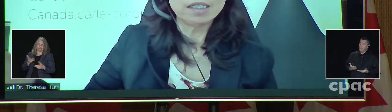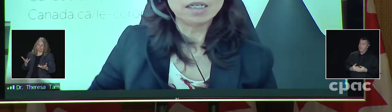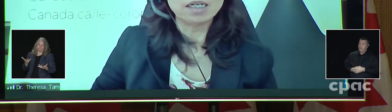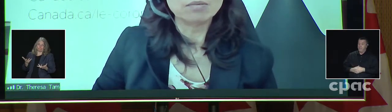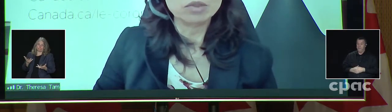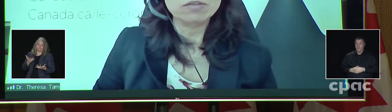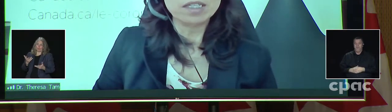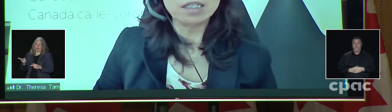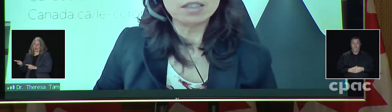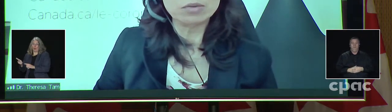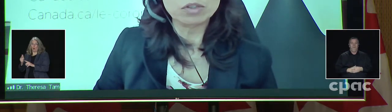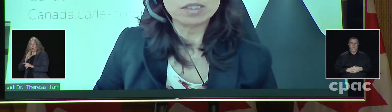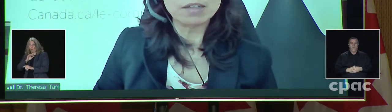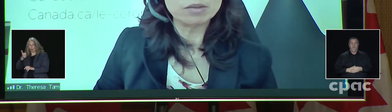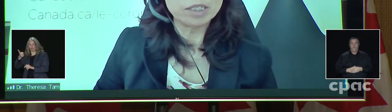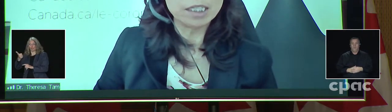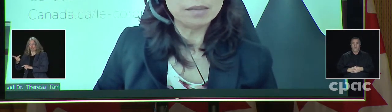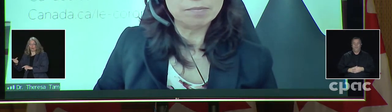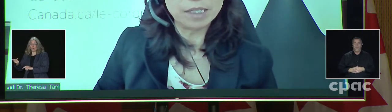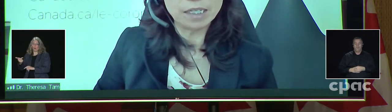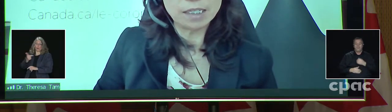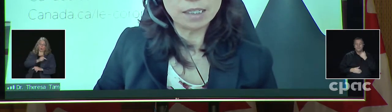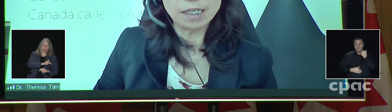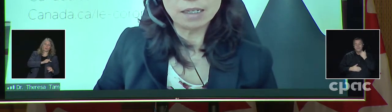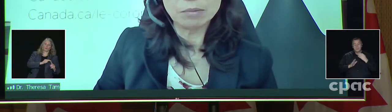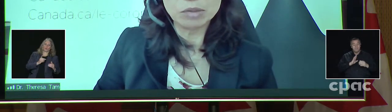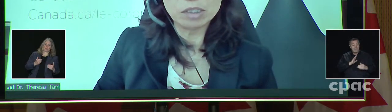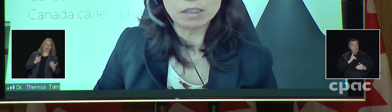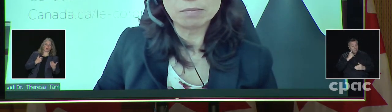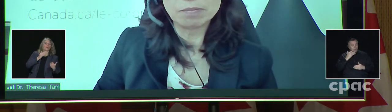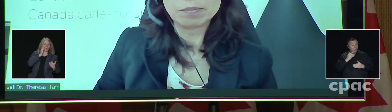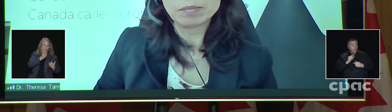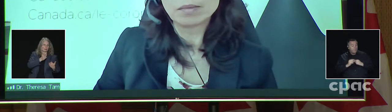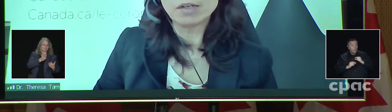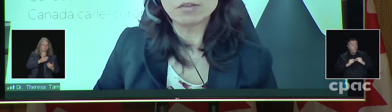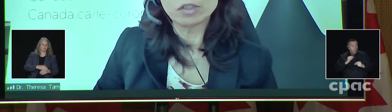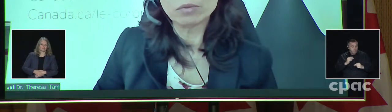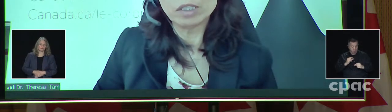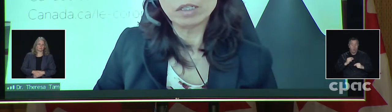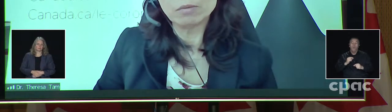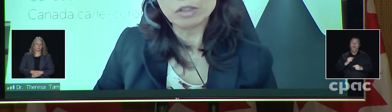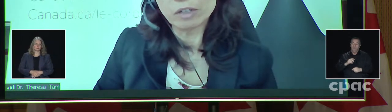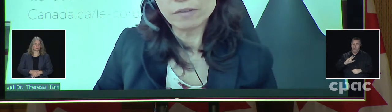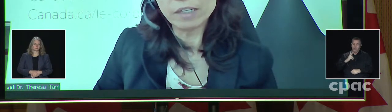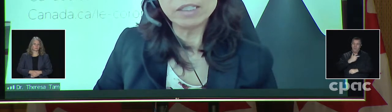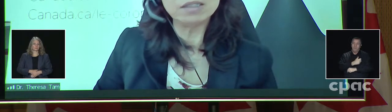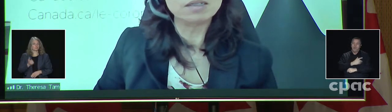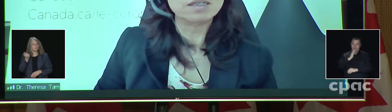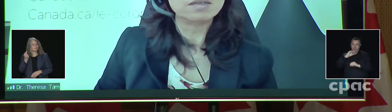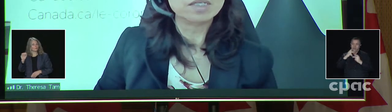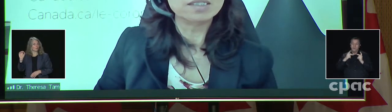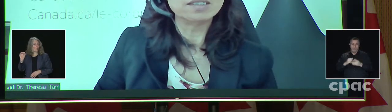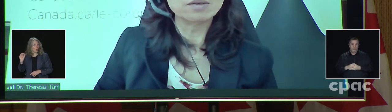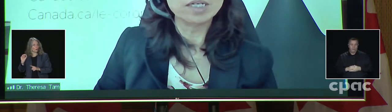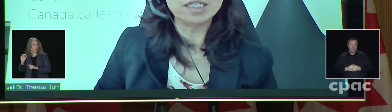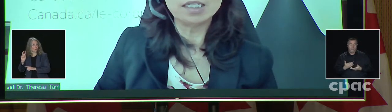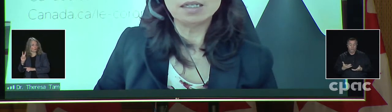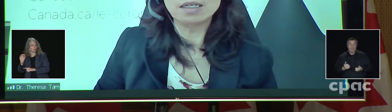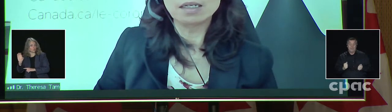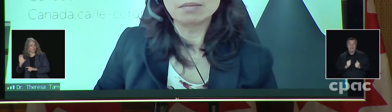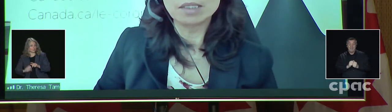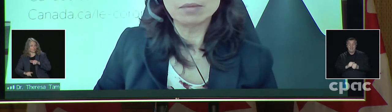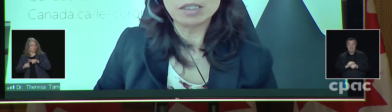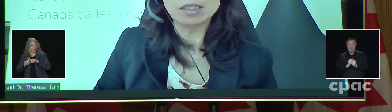essentially moving towards everybody getting their booster. Of course, with the Omicron variant, we are still